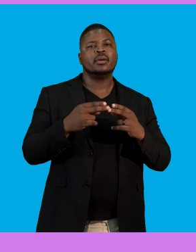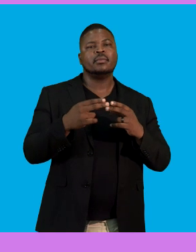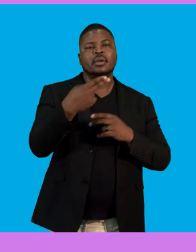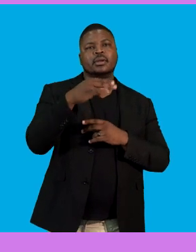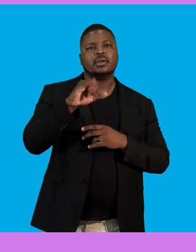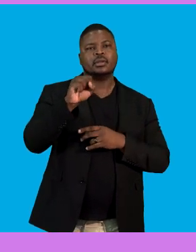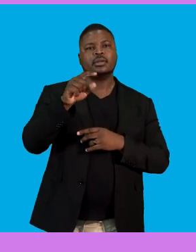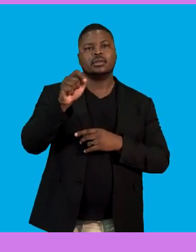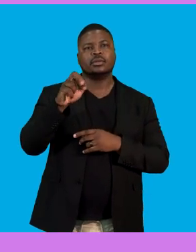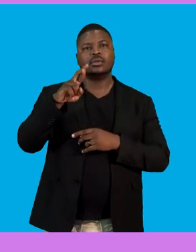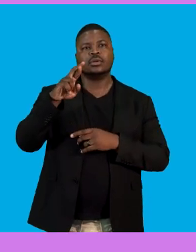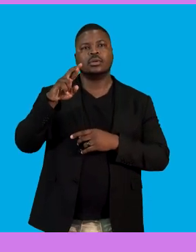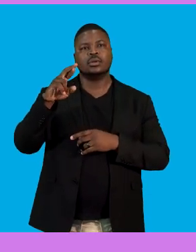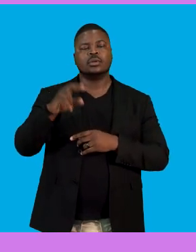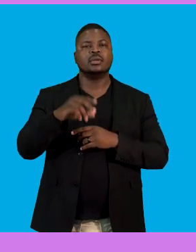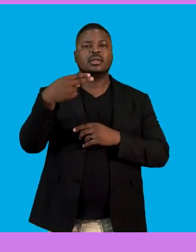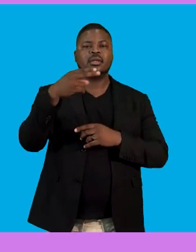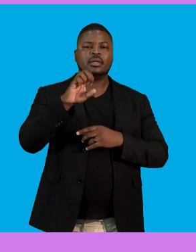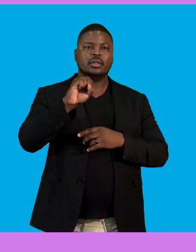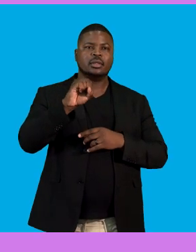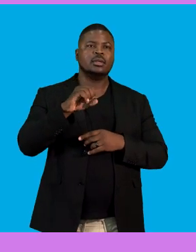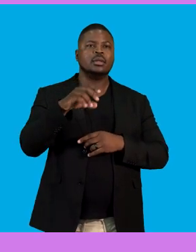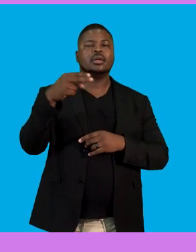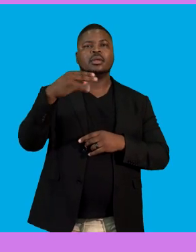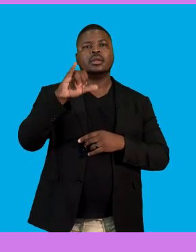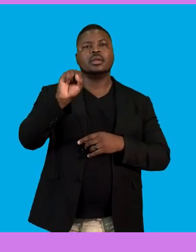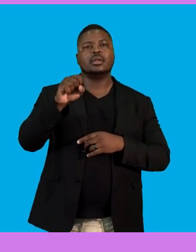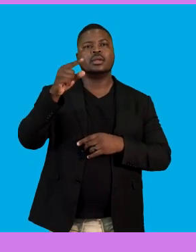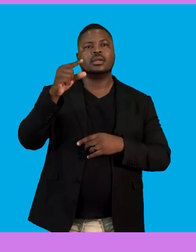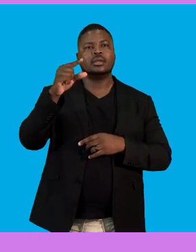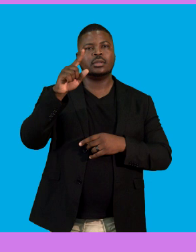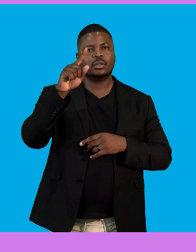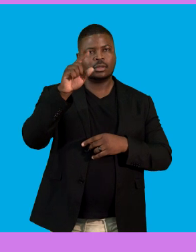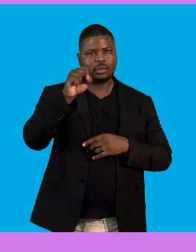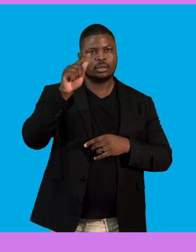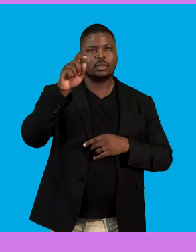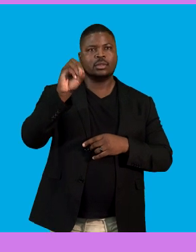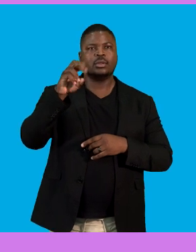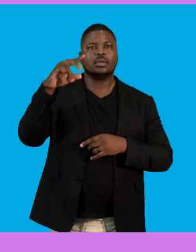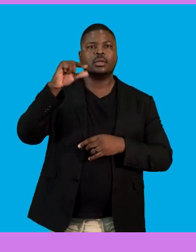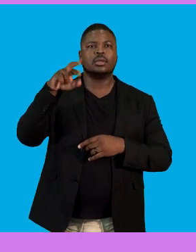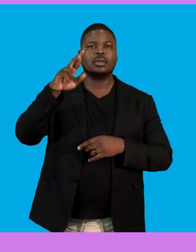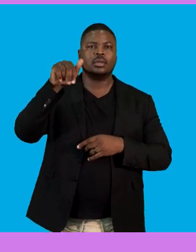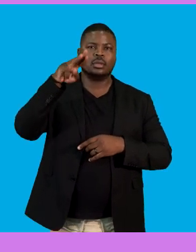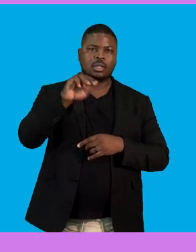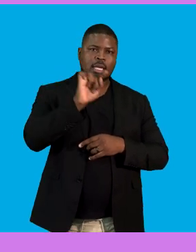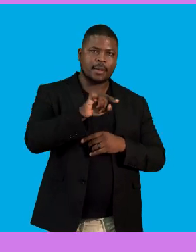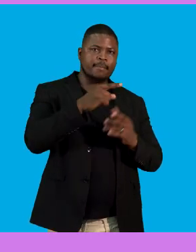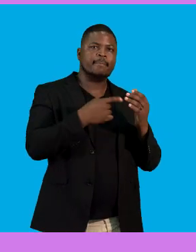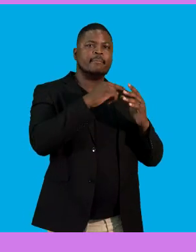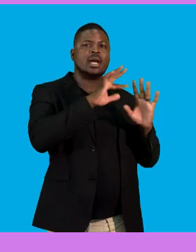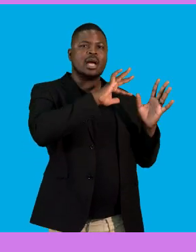this information. So we have to draw a histogram. We are given up our parameters there. Then we are given the intervals as well